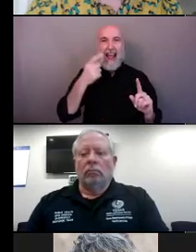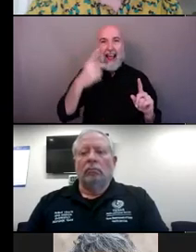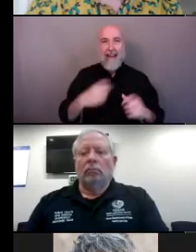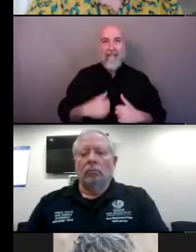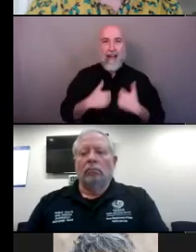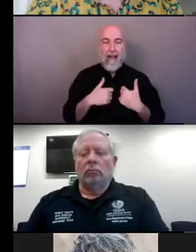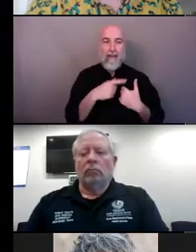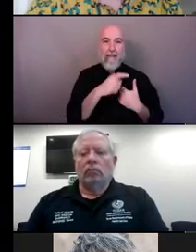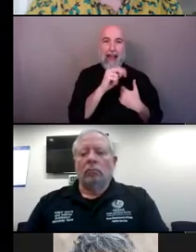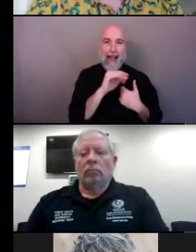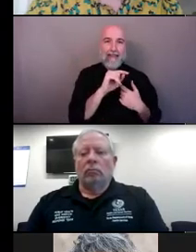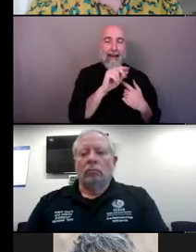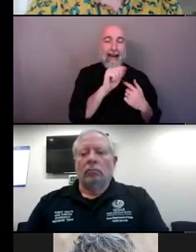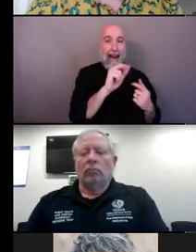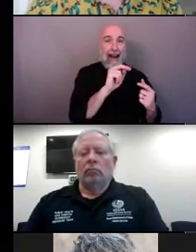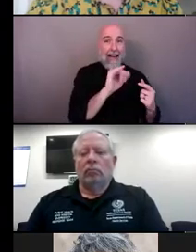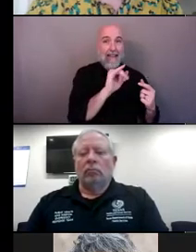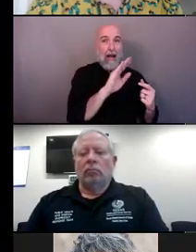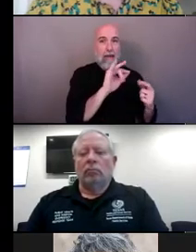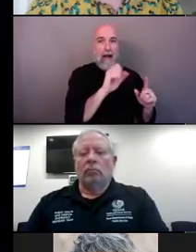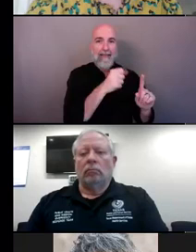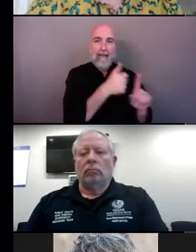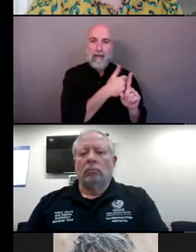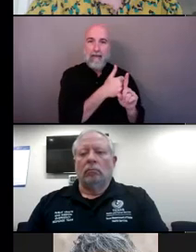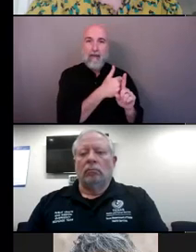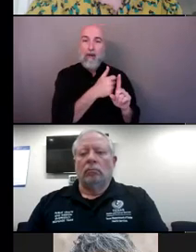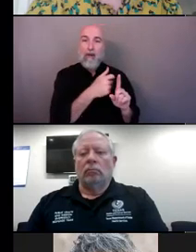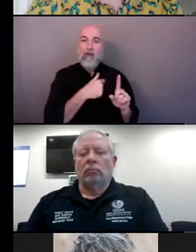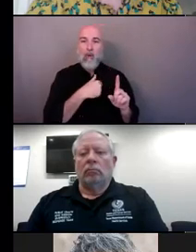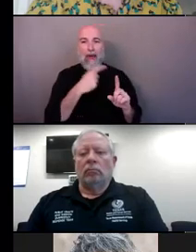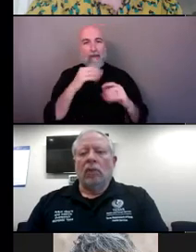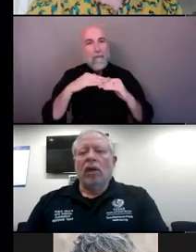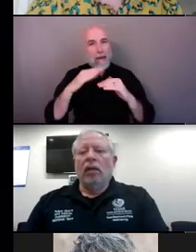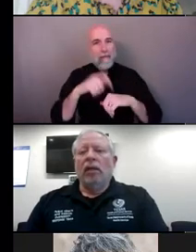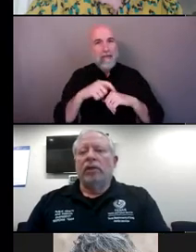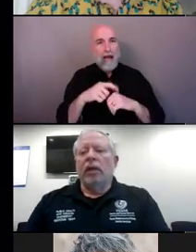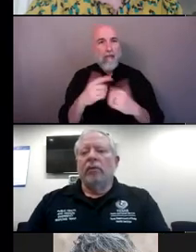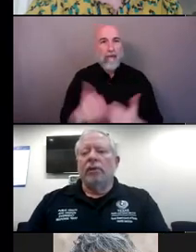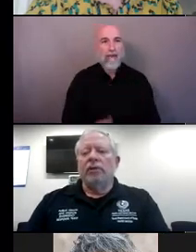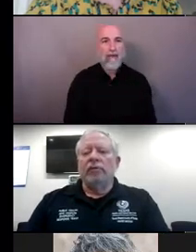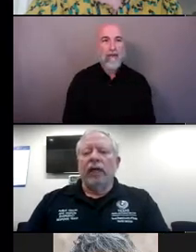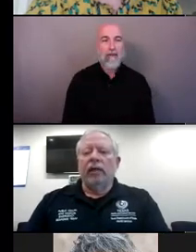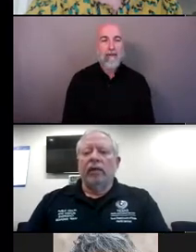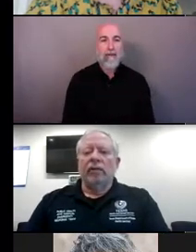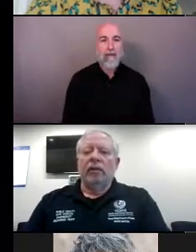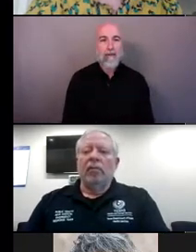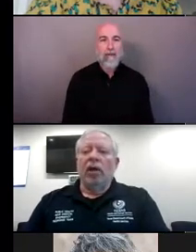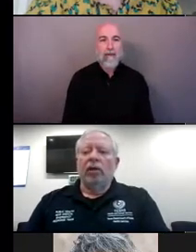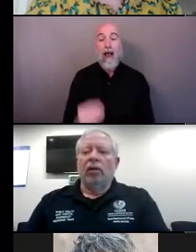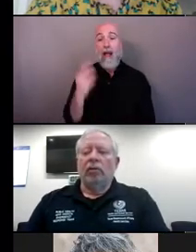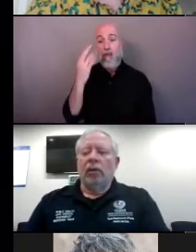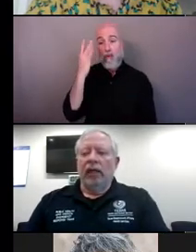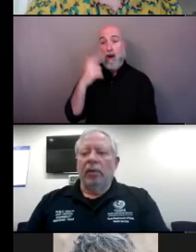antibodies itself. So in that case, there's a minimum time period recommended. Yes, and the reason for that is that